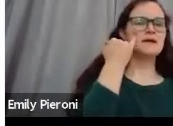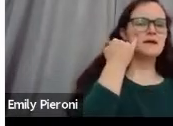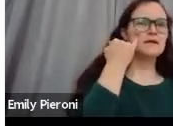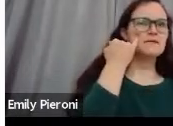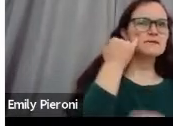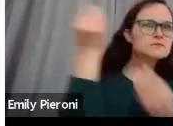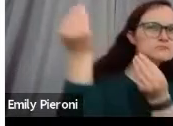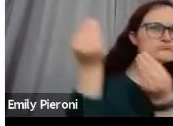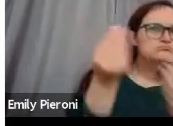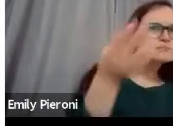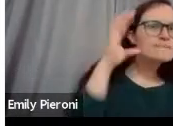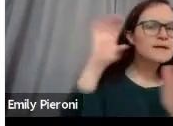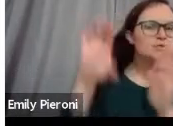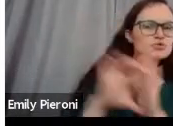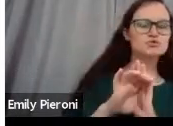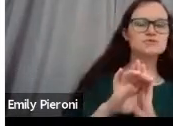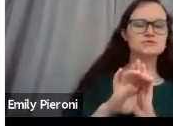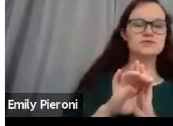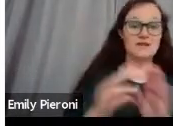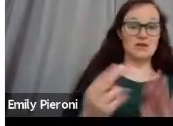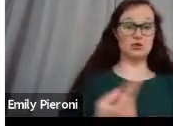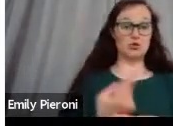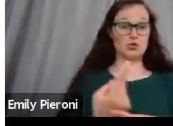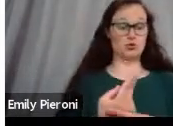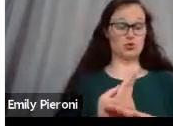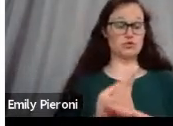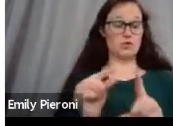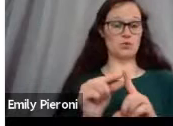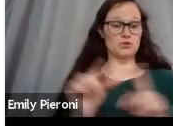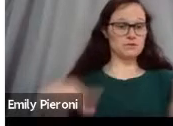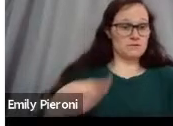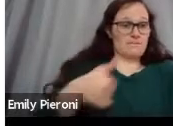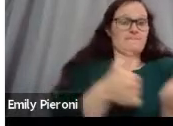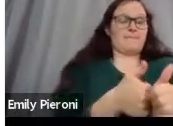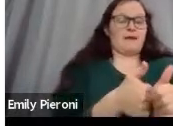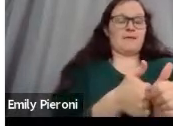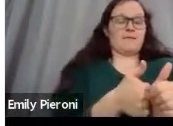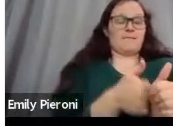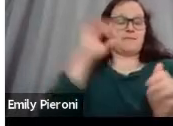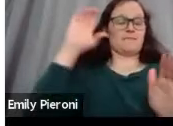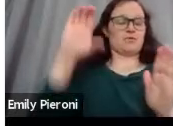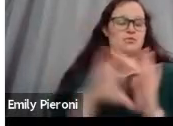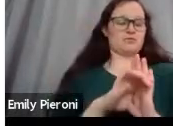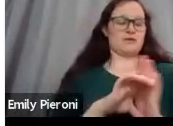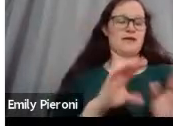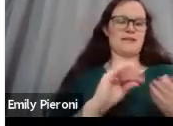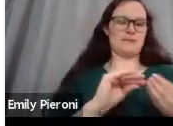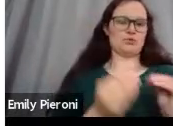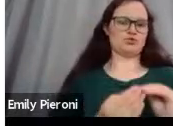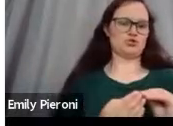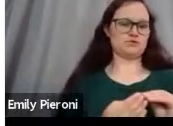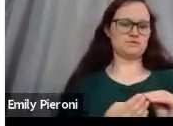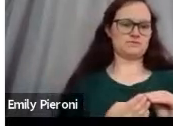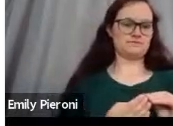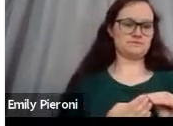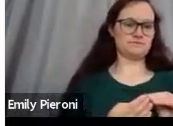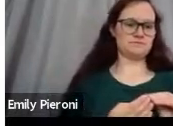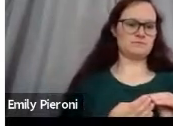visuals, and then you use your words to give voice to these data. Provide context for the